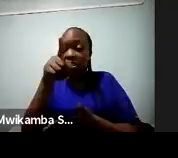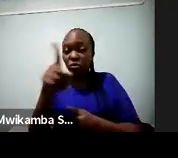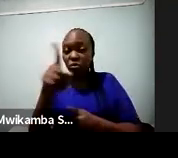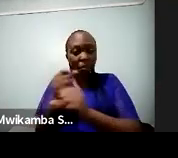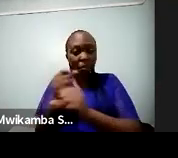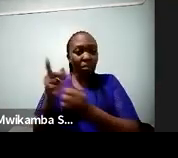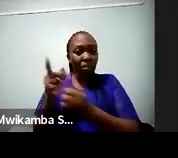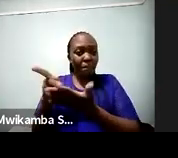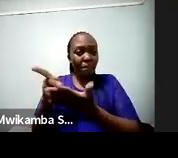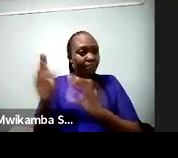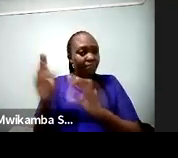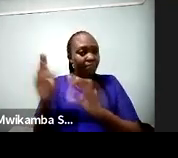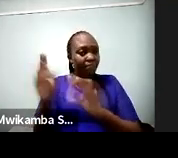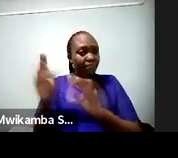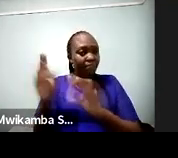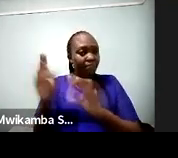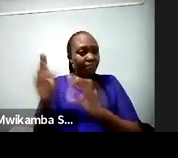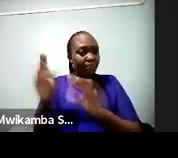university. Now,